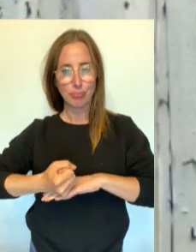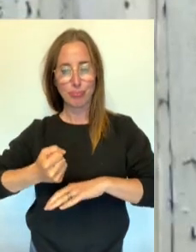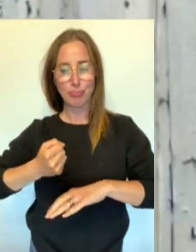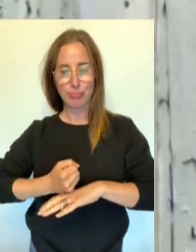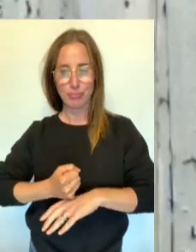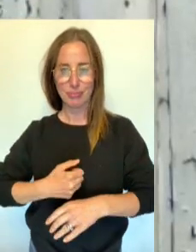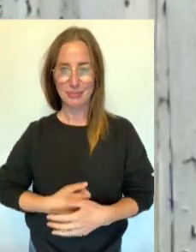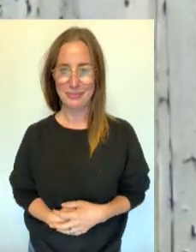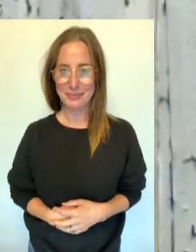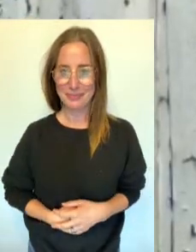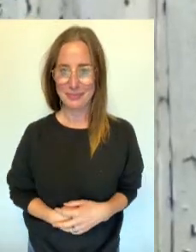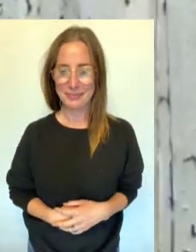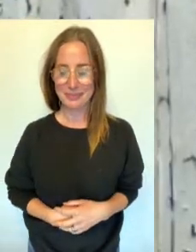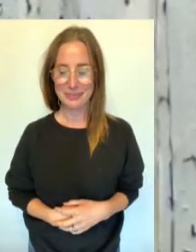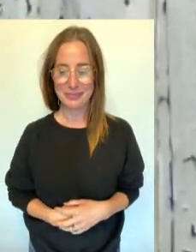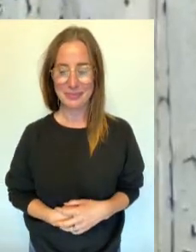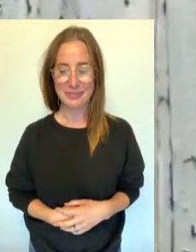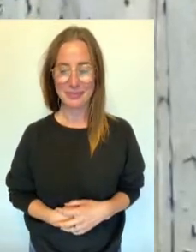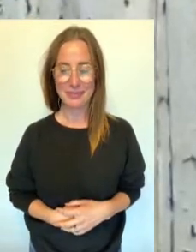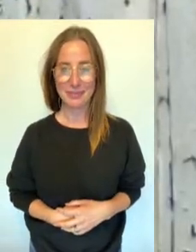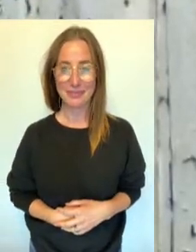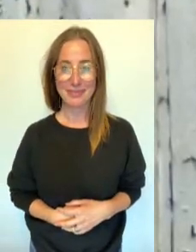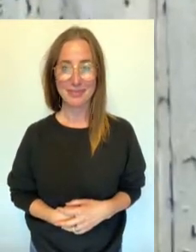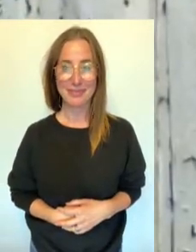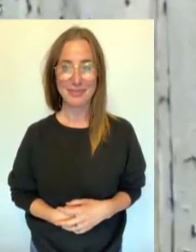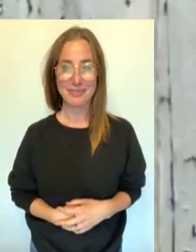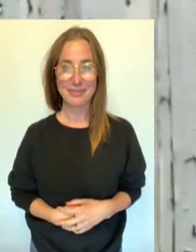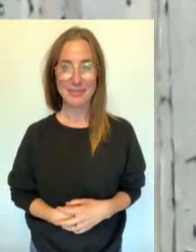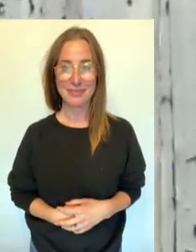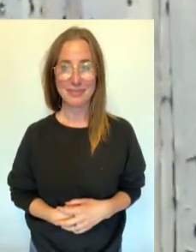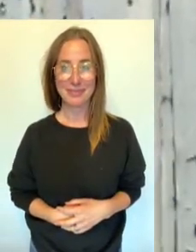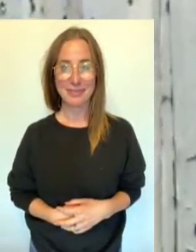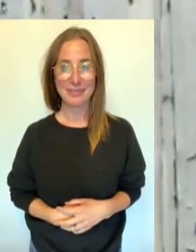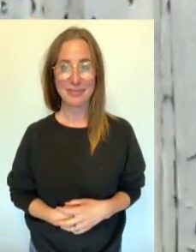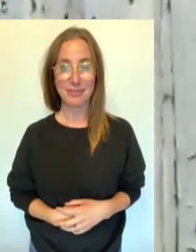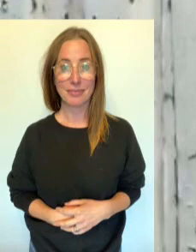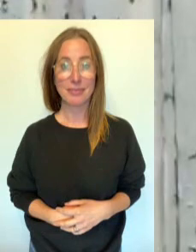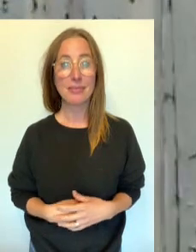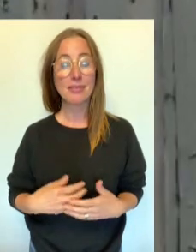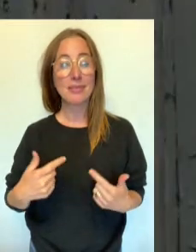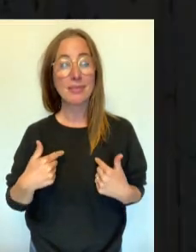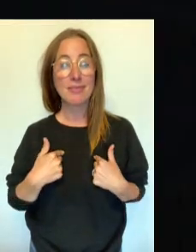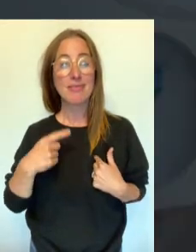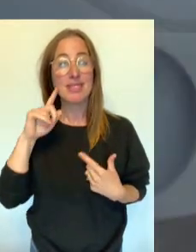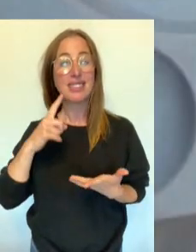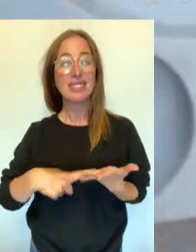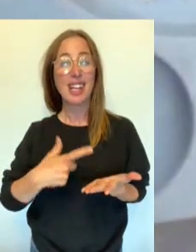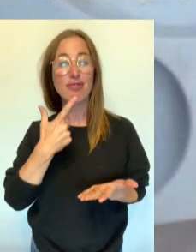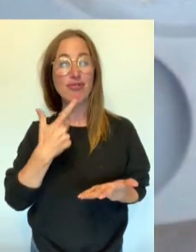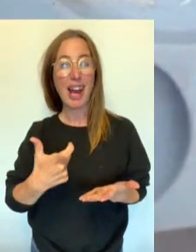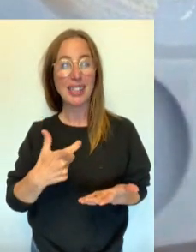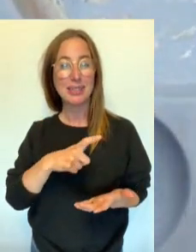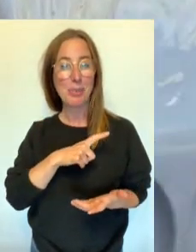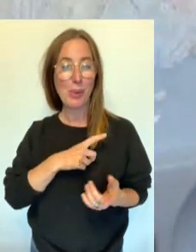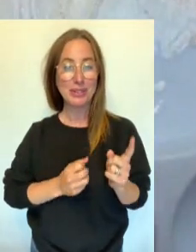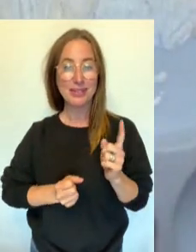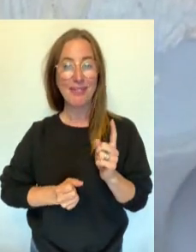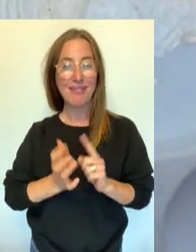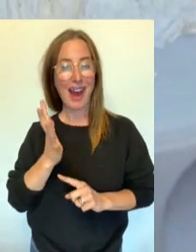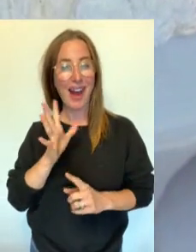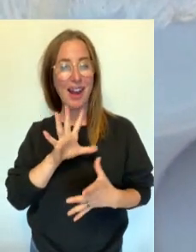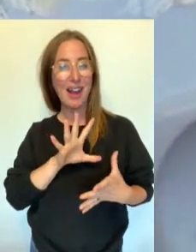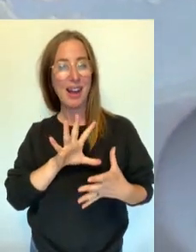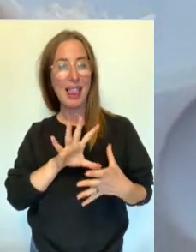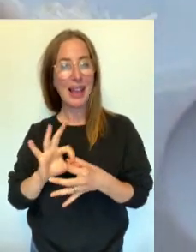Okay. So as I'm choosing to do a firestone, I'm going to use red. Okay, here we